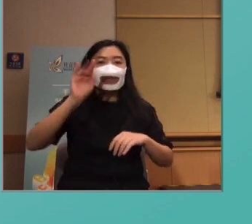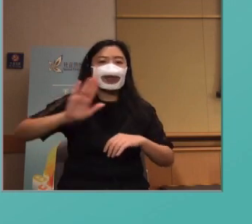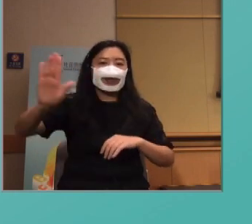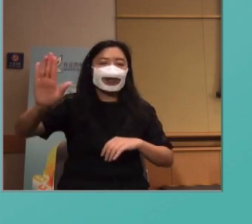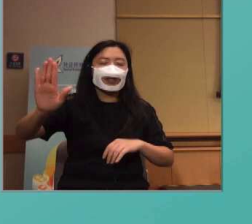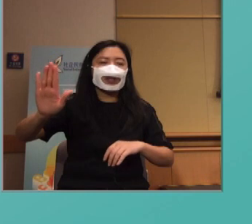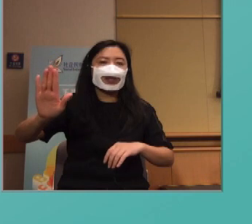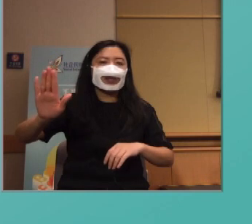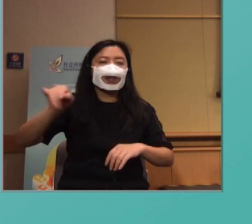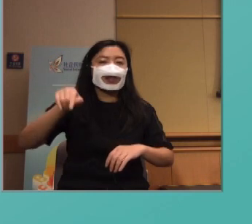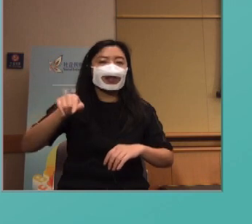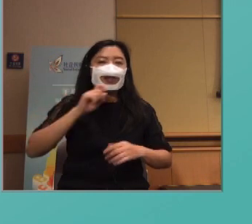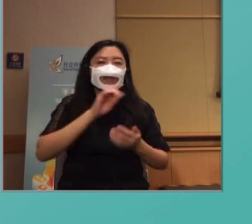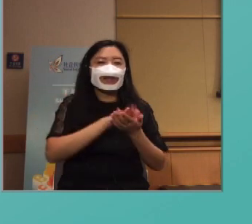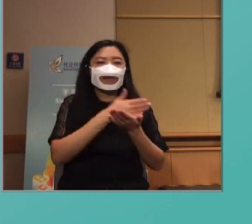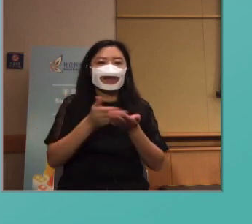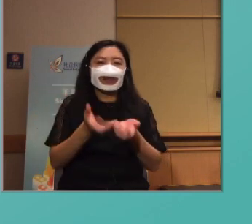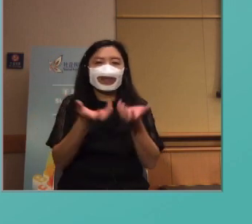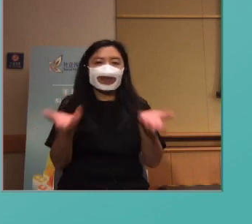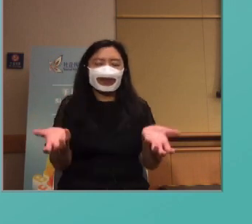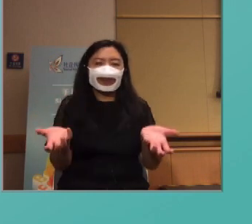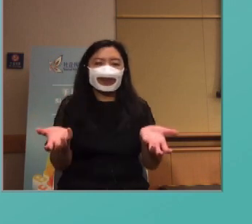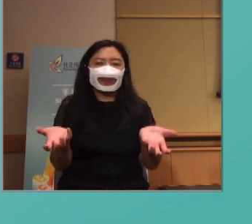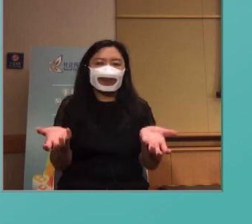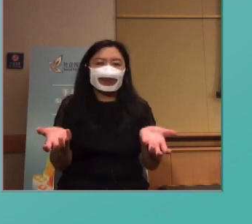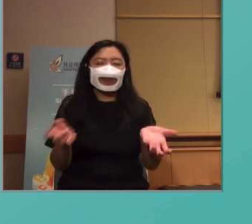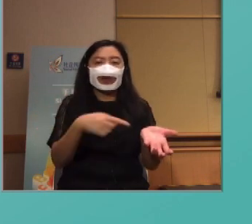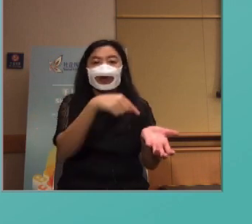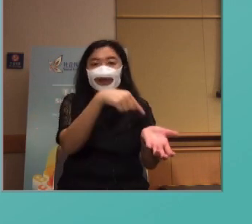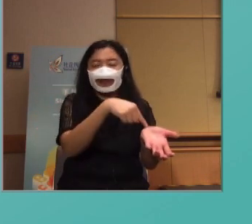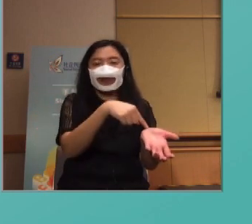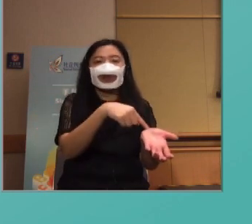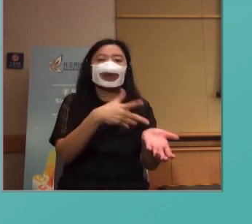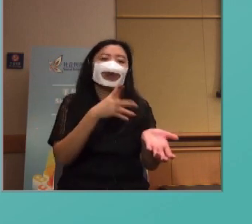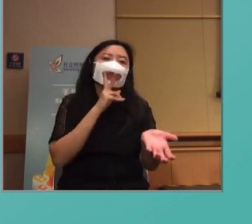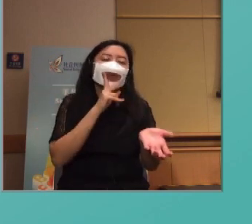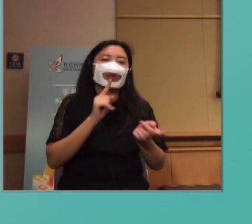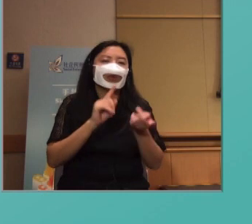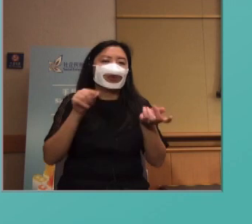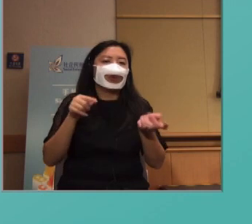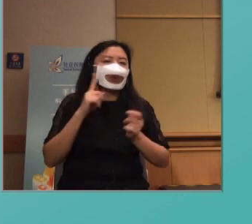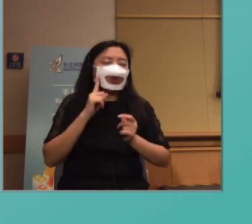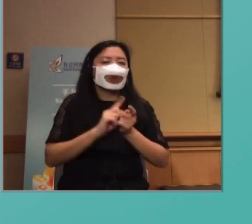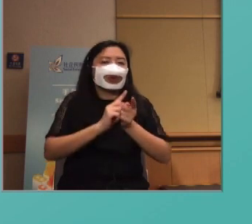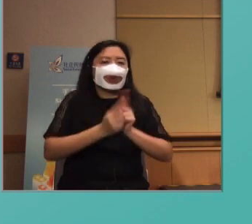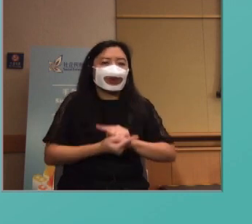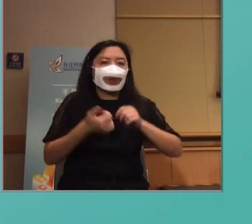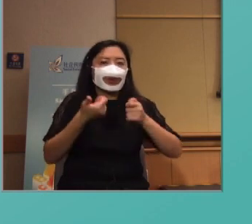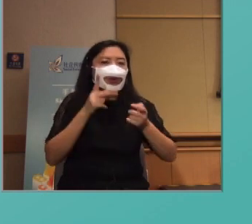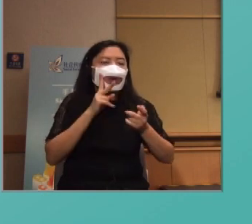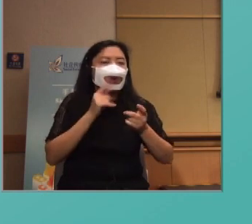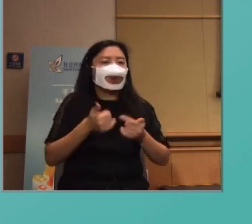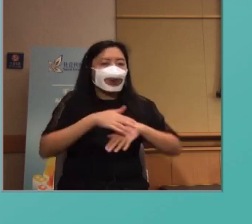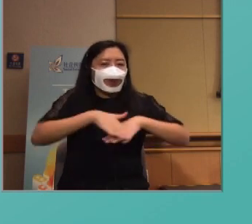at representations of peace, independence, but also civic residence.